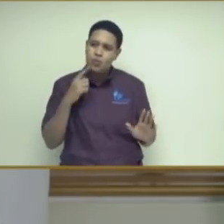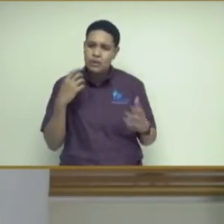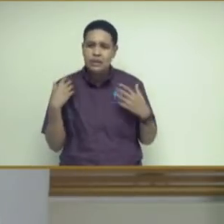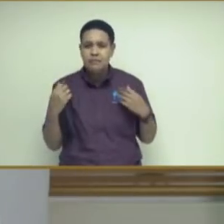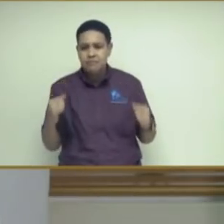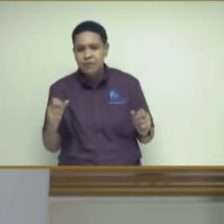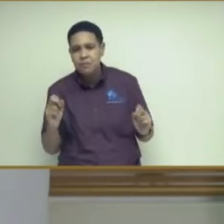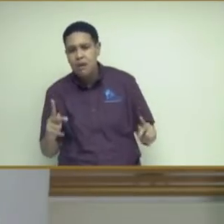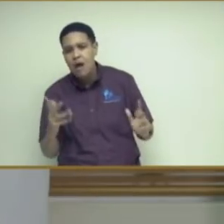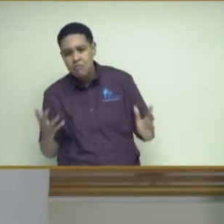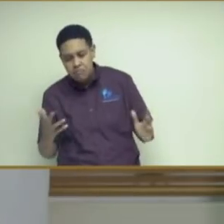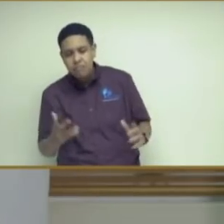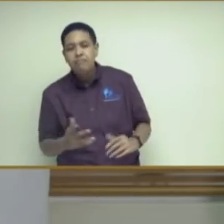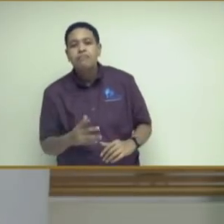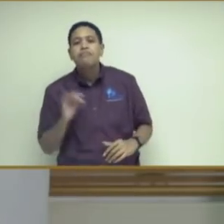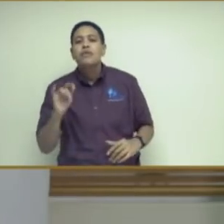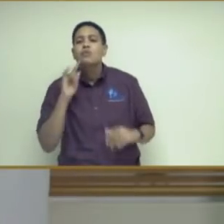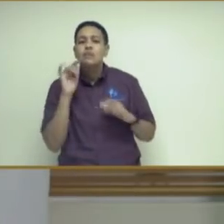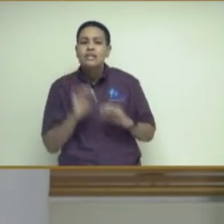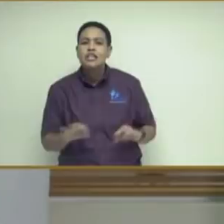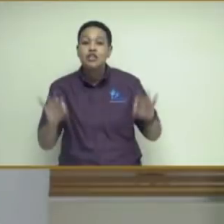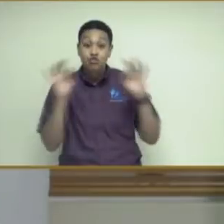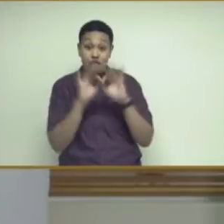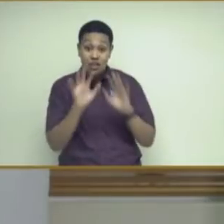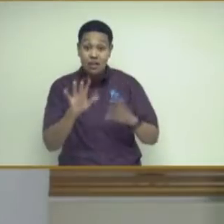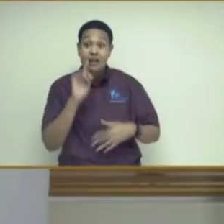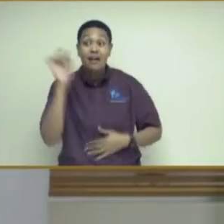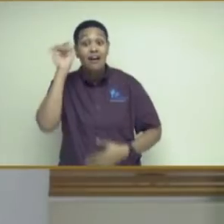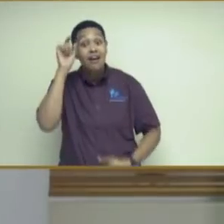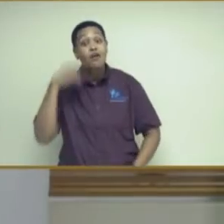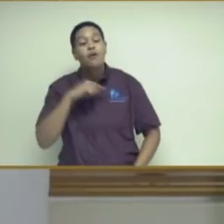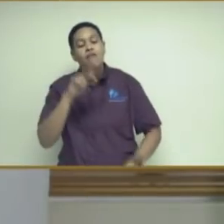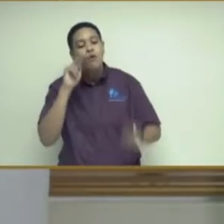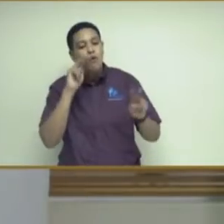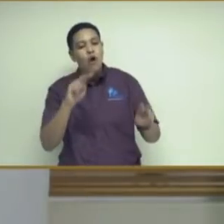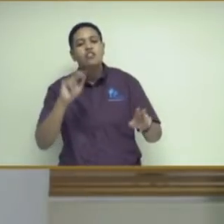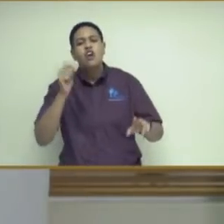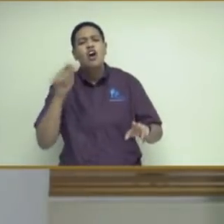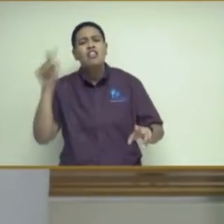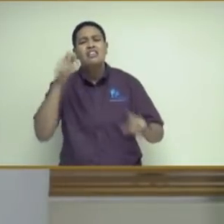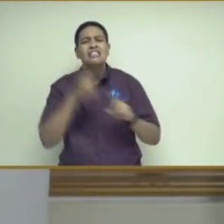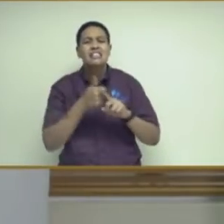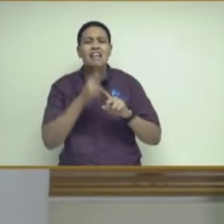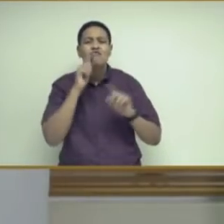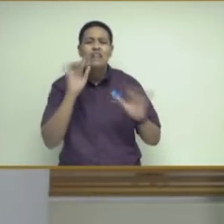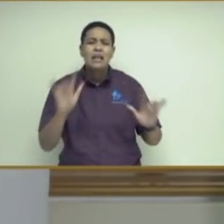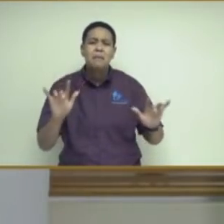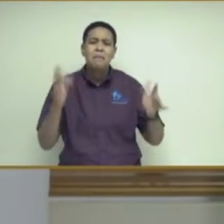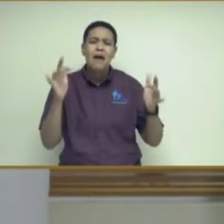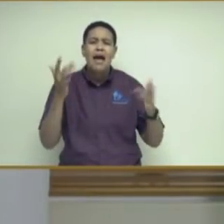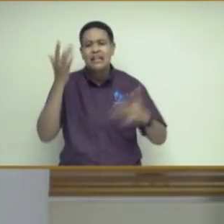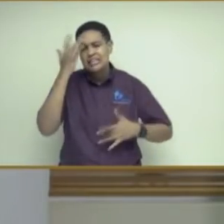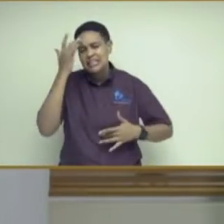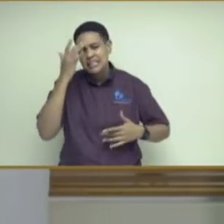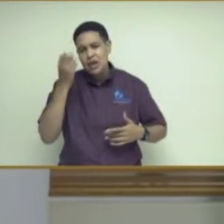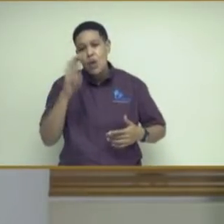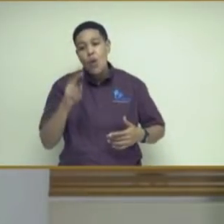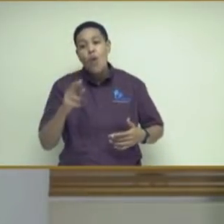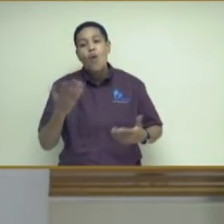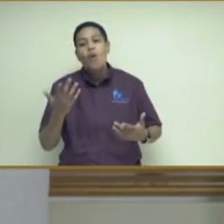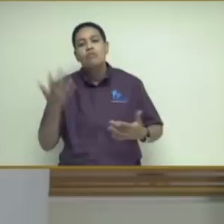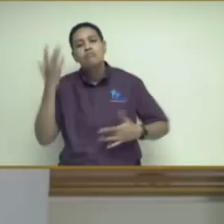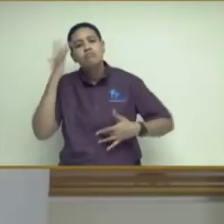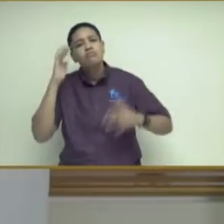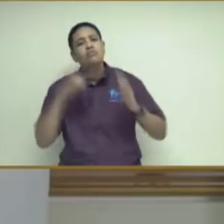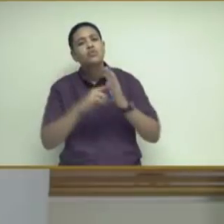recovering that are critical, and those we have to watch. The rest are either mildly symptomatic or asymptomatic,